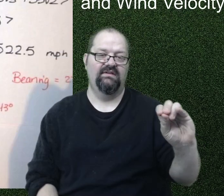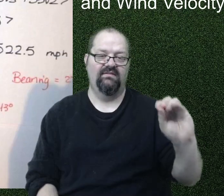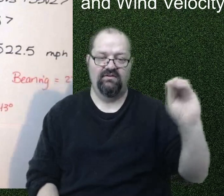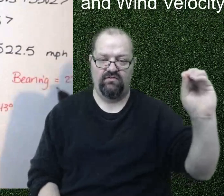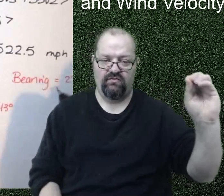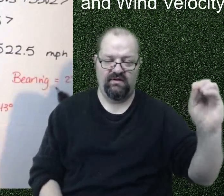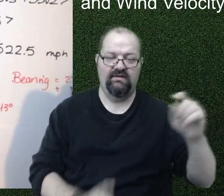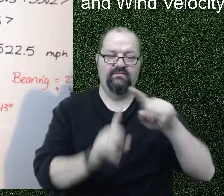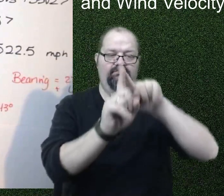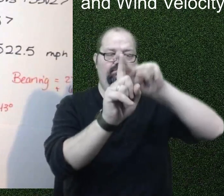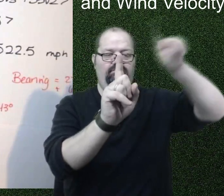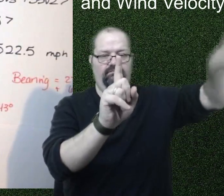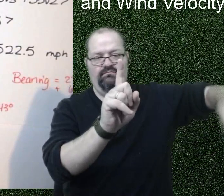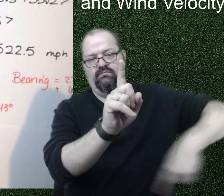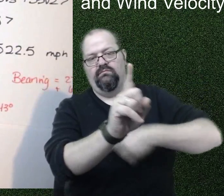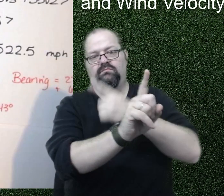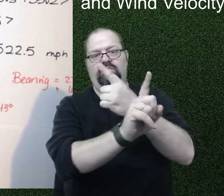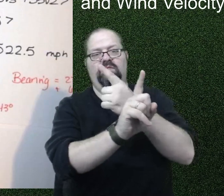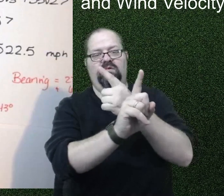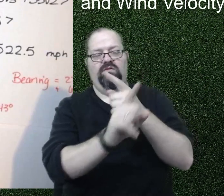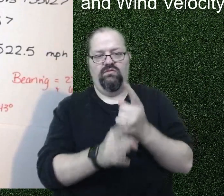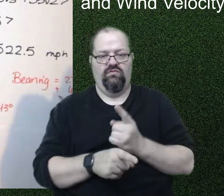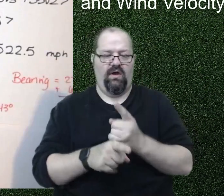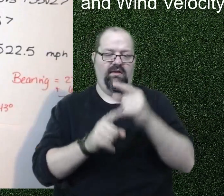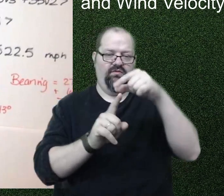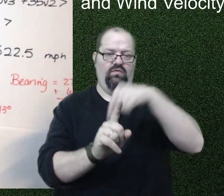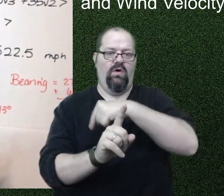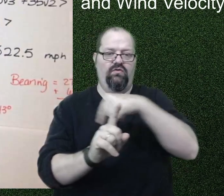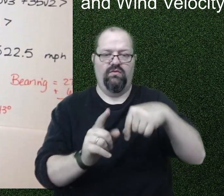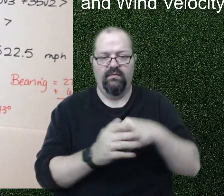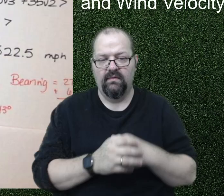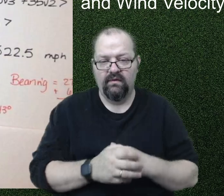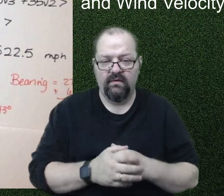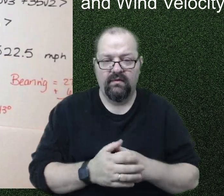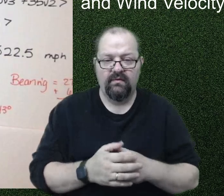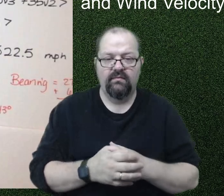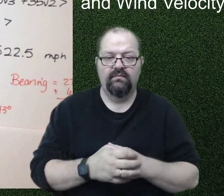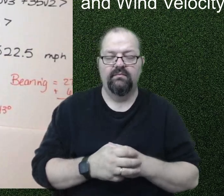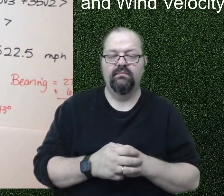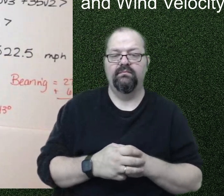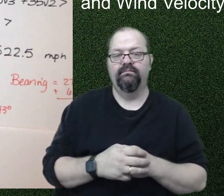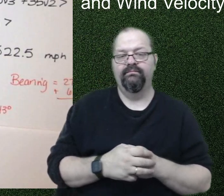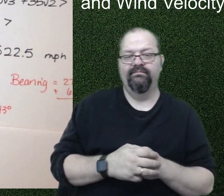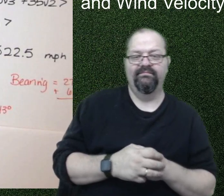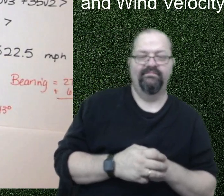is 270 plus the 67.43,